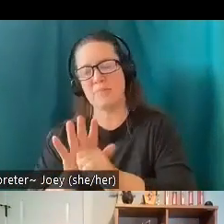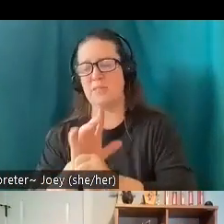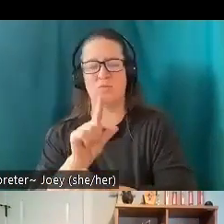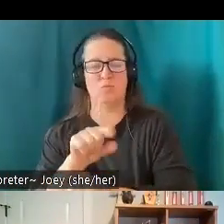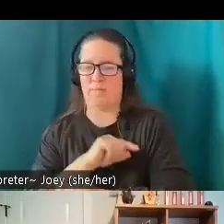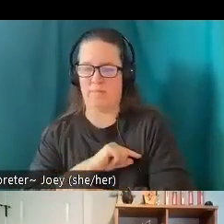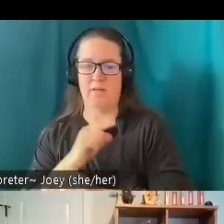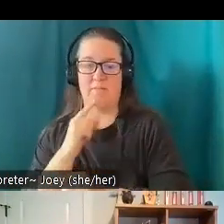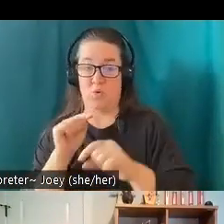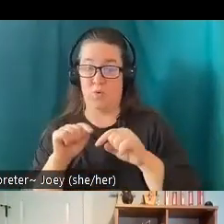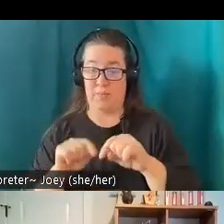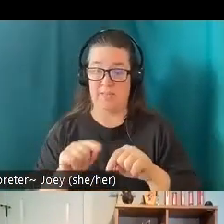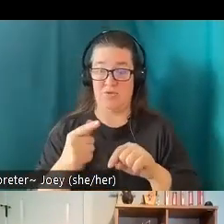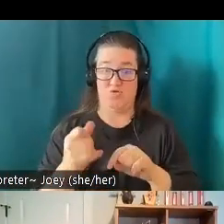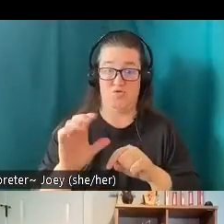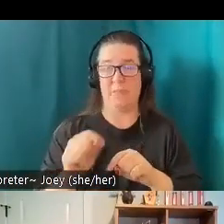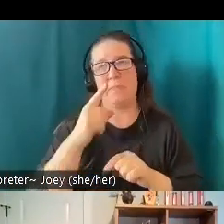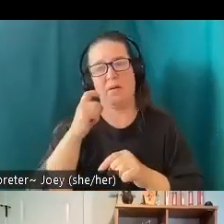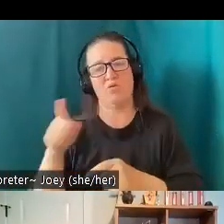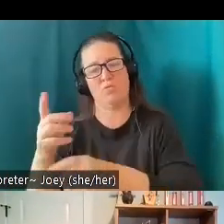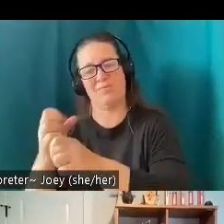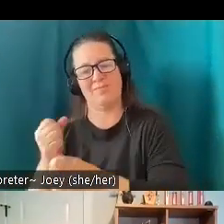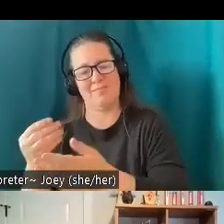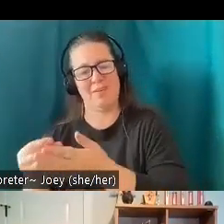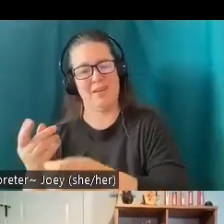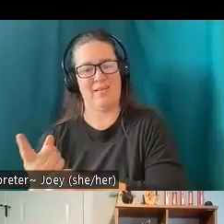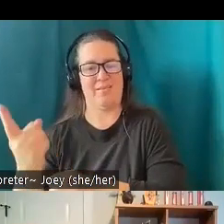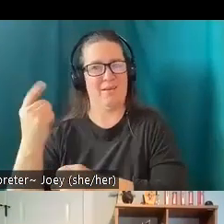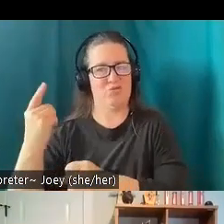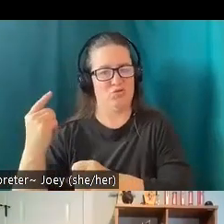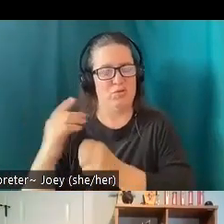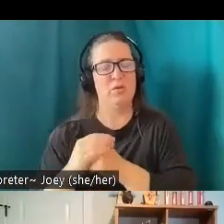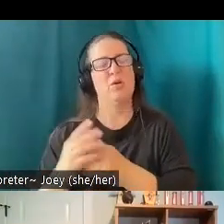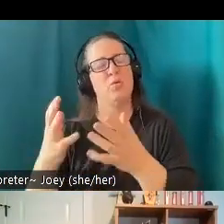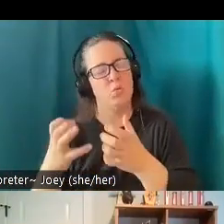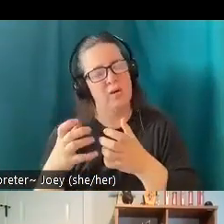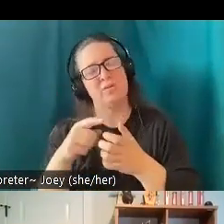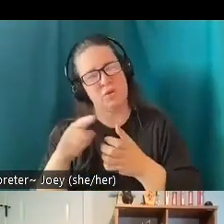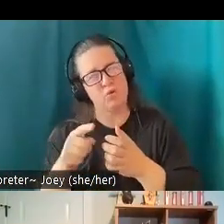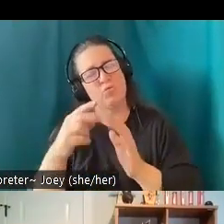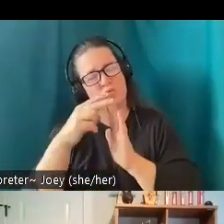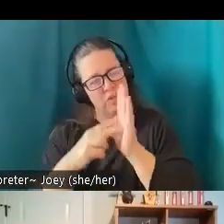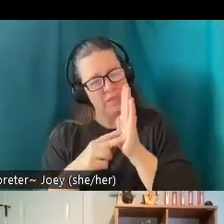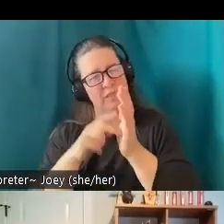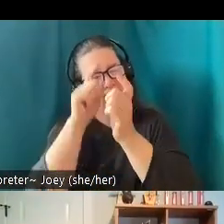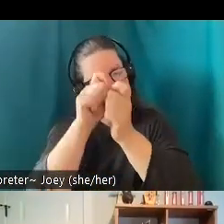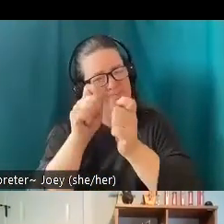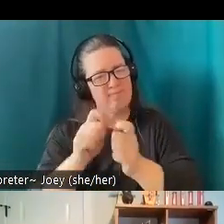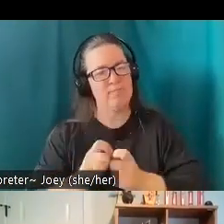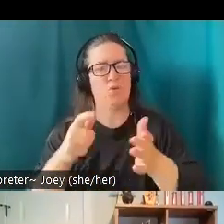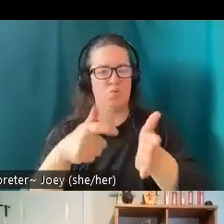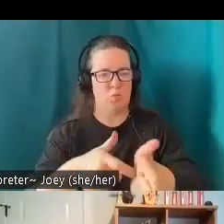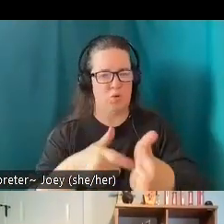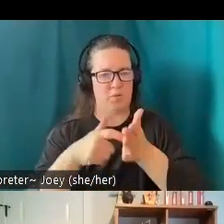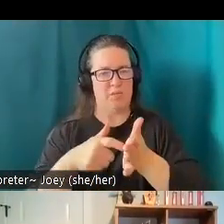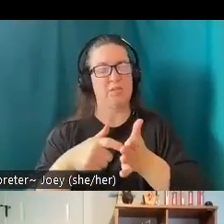qualified for the NCR program last year. We want to encourage you to look at the eligibility requirements for this grant program and make sure that